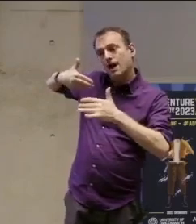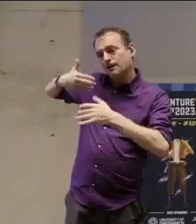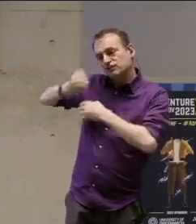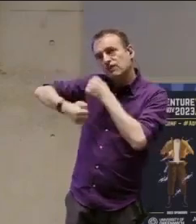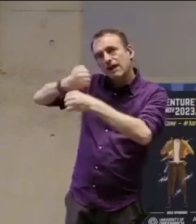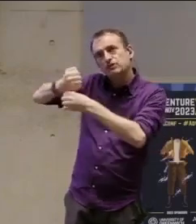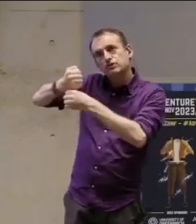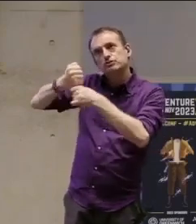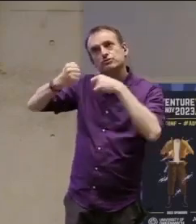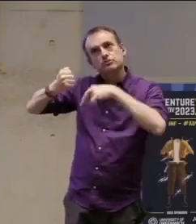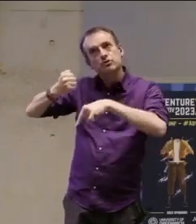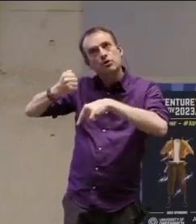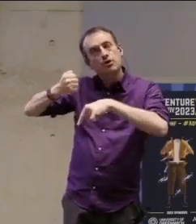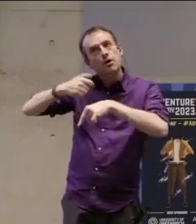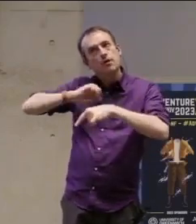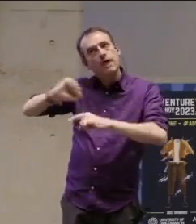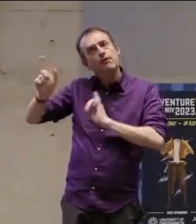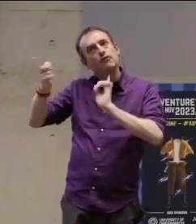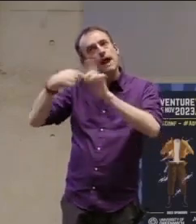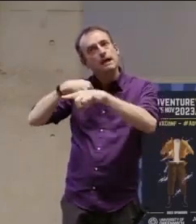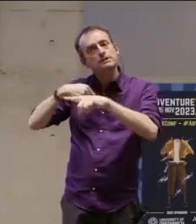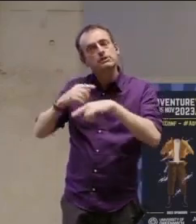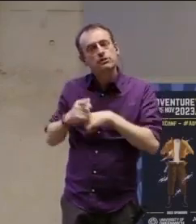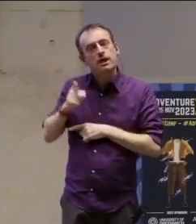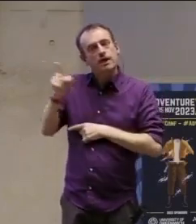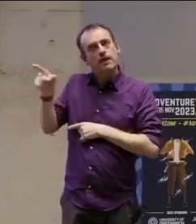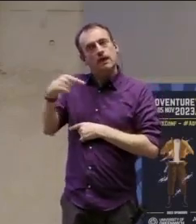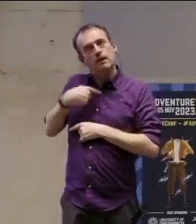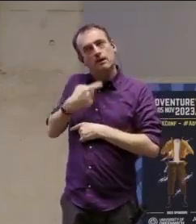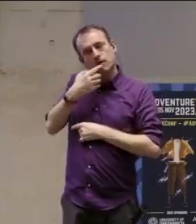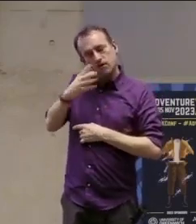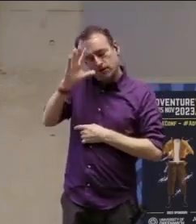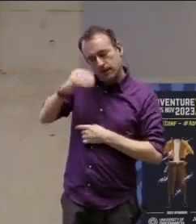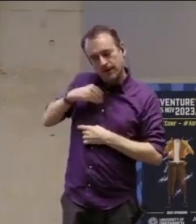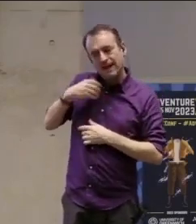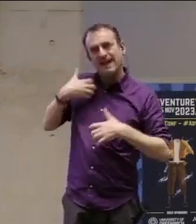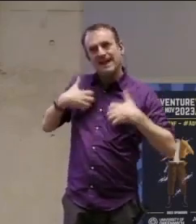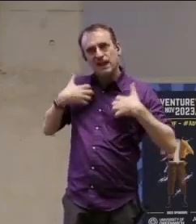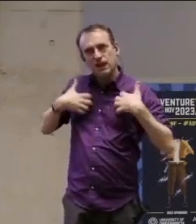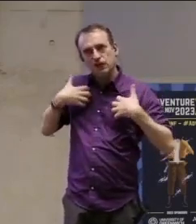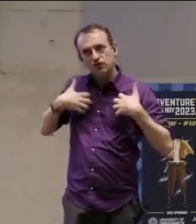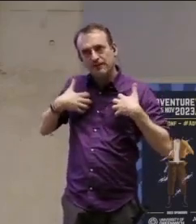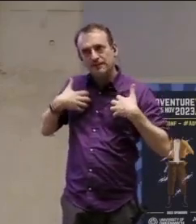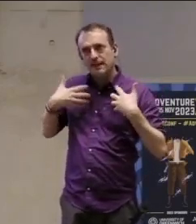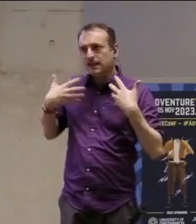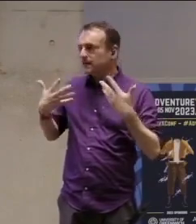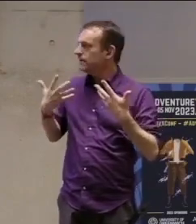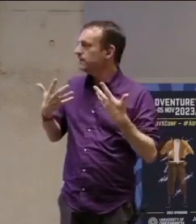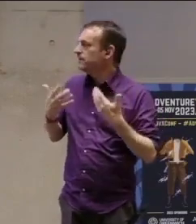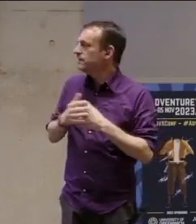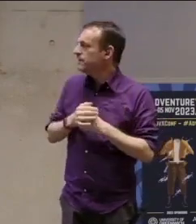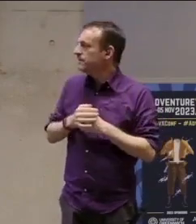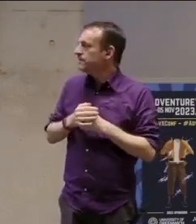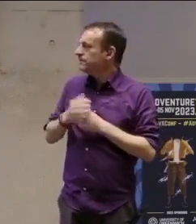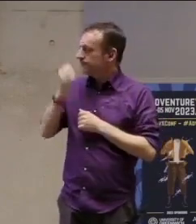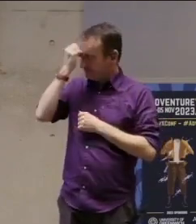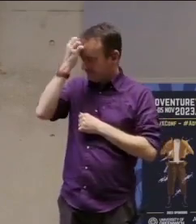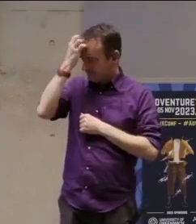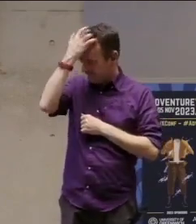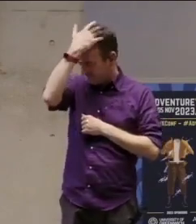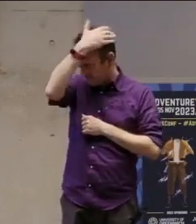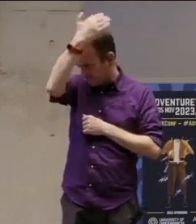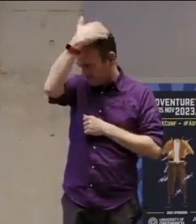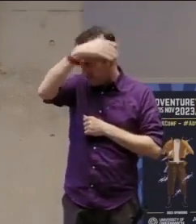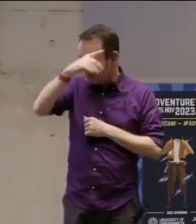there. I think they find it interesting and unique. I think some of the talk of spirits is a bit scary, I'll say sometimes, and that's what comes